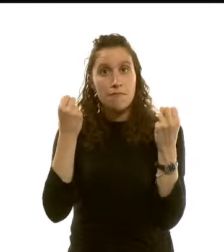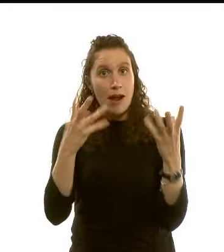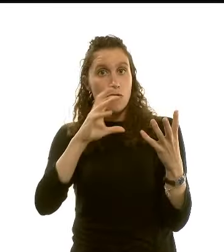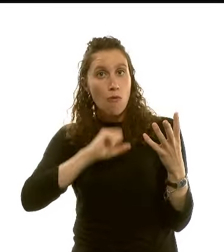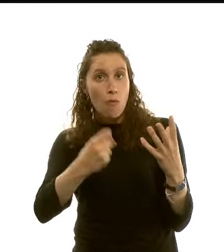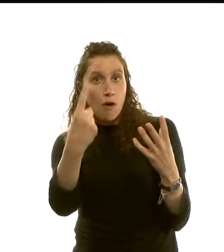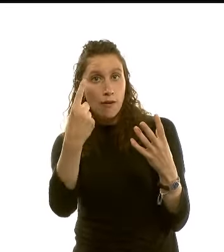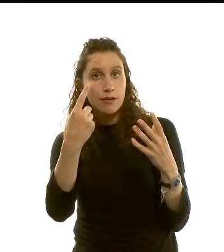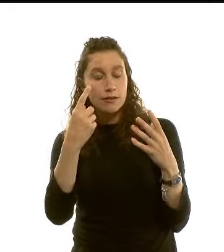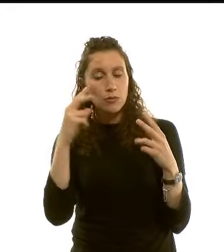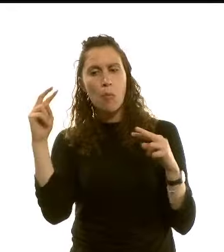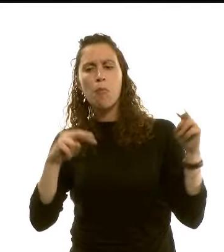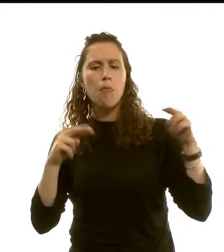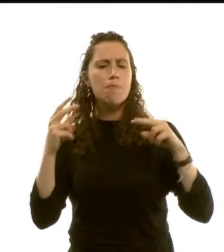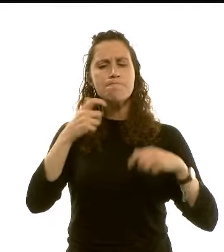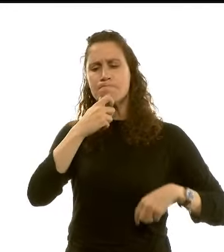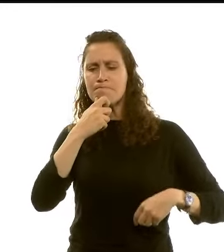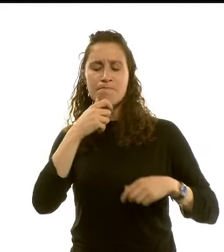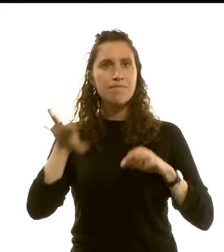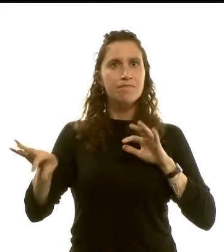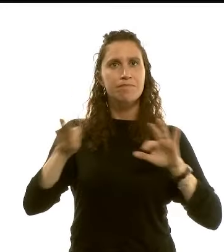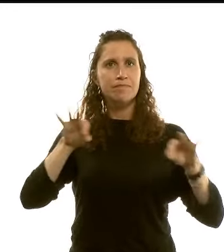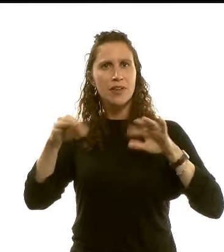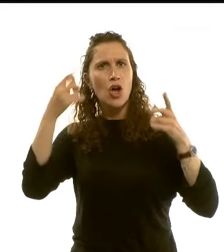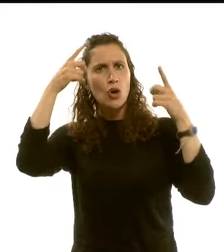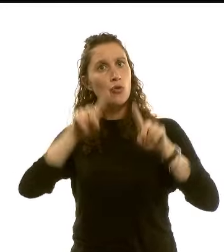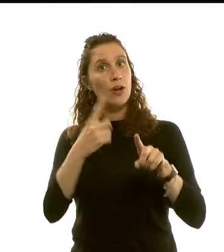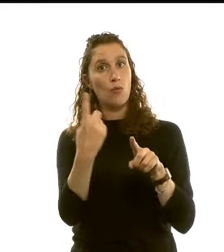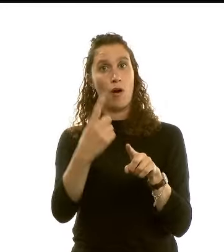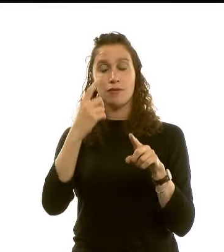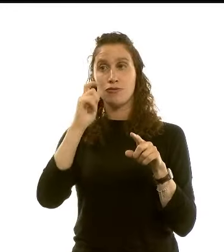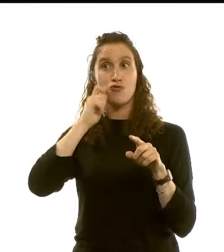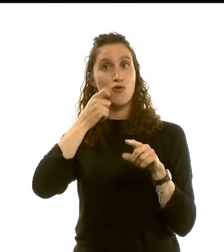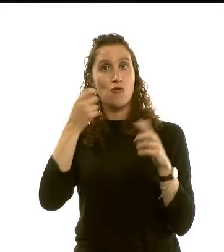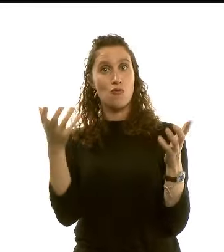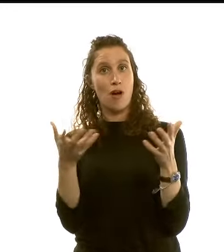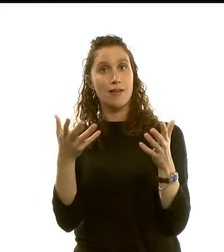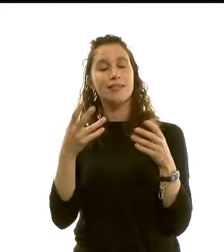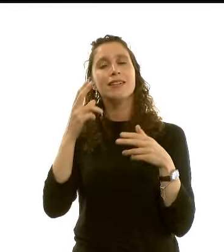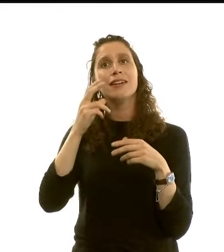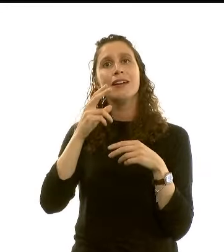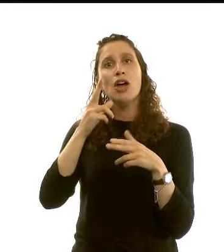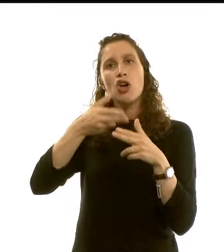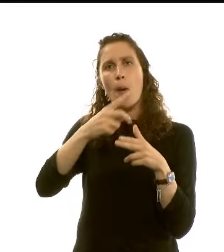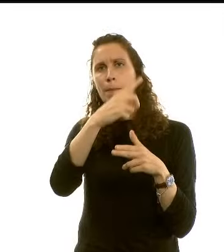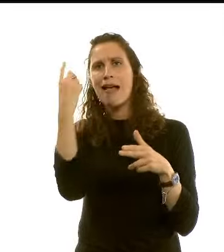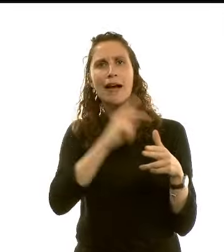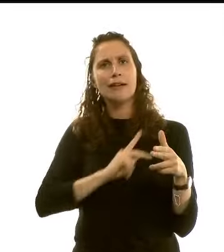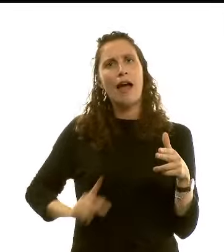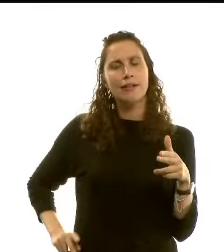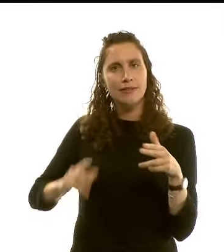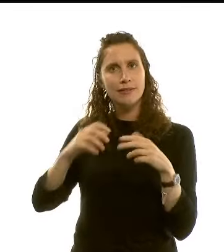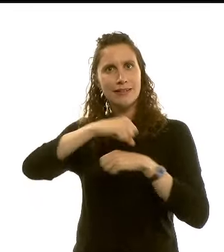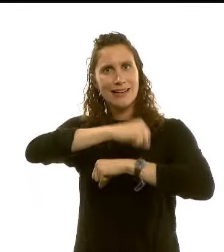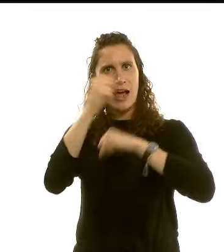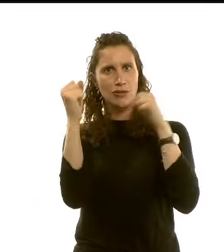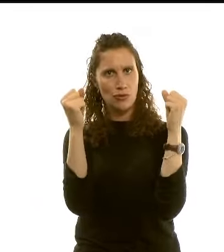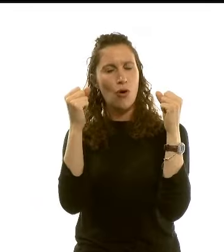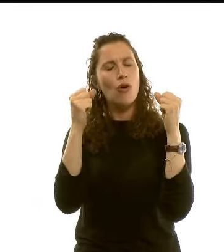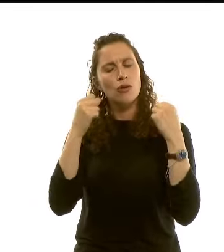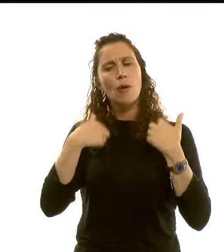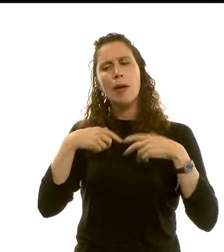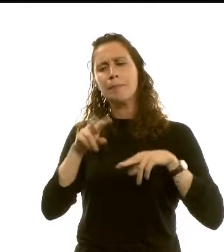Milan and I and Ashwin, we all kind of agreed that one of the coolest ones was this castle called the Black Knight's Castle. So we